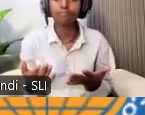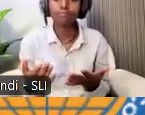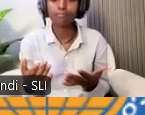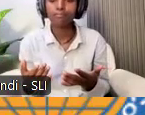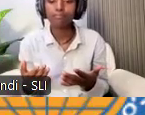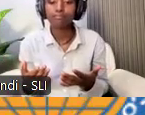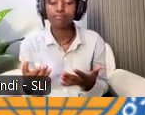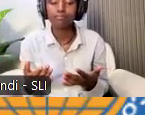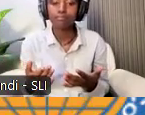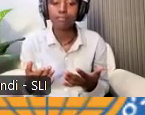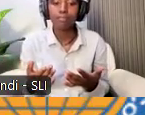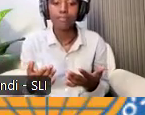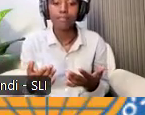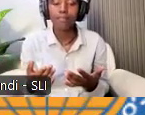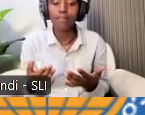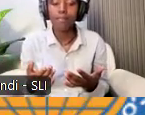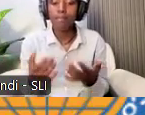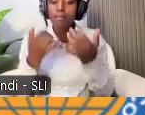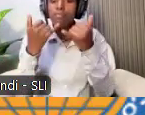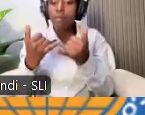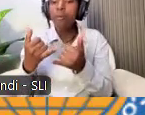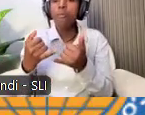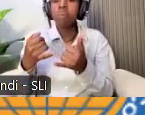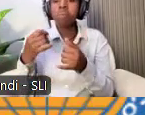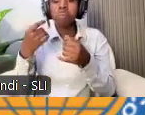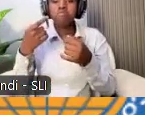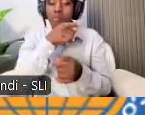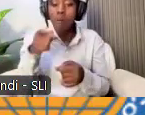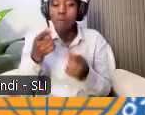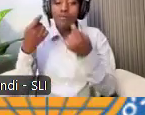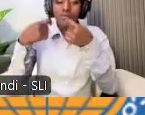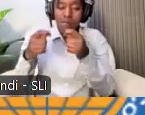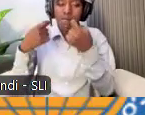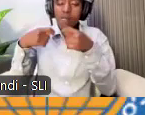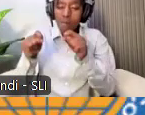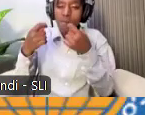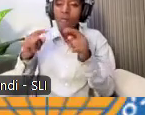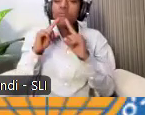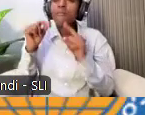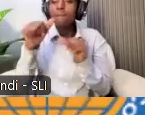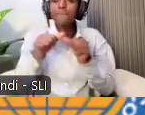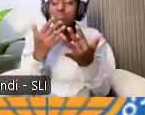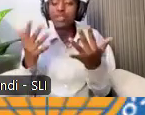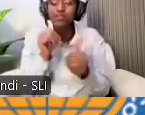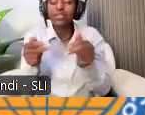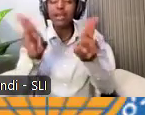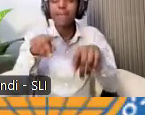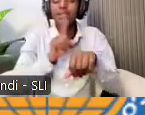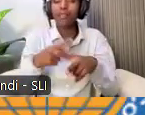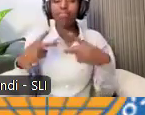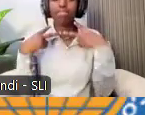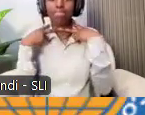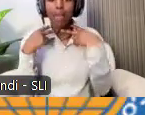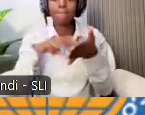through our imperial and colonial efforts. And so much of what you learn in your schools comes from